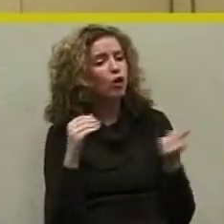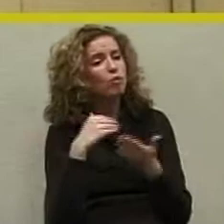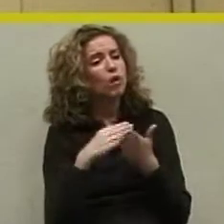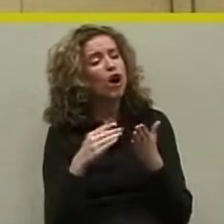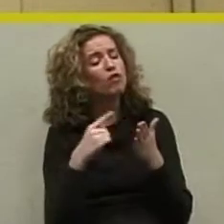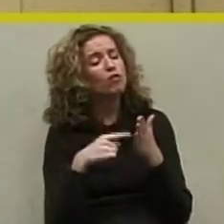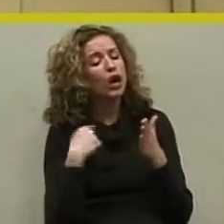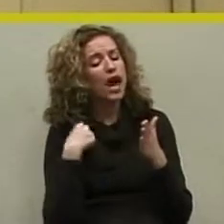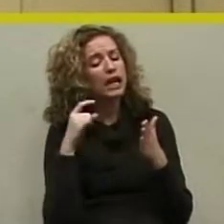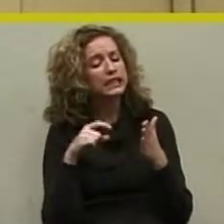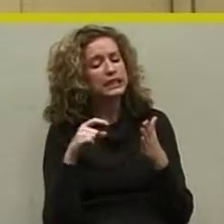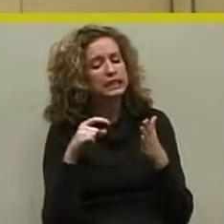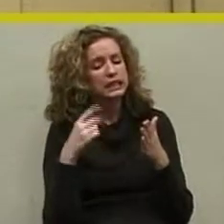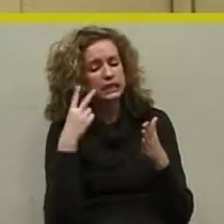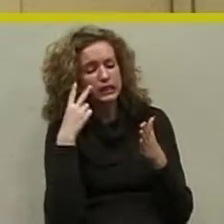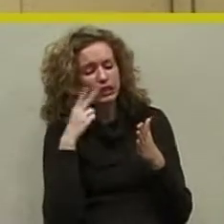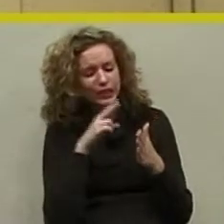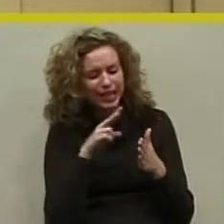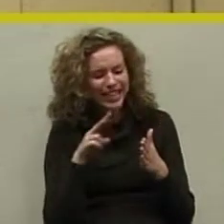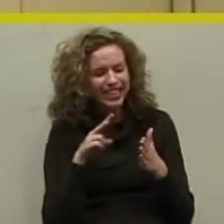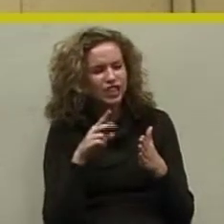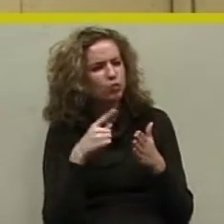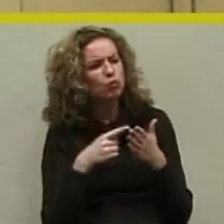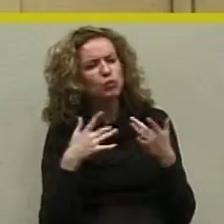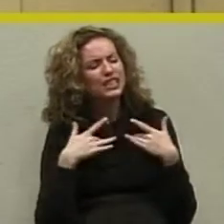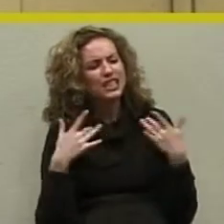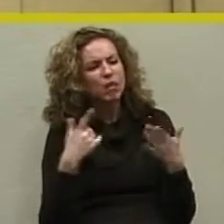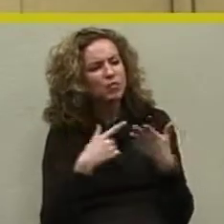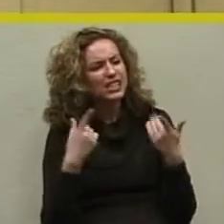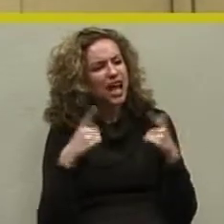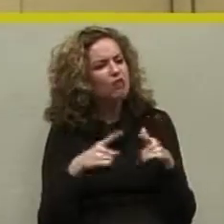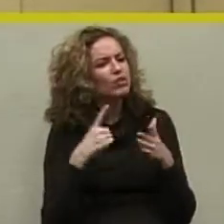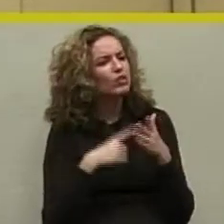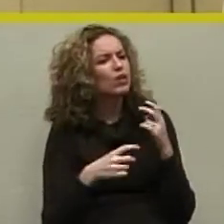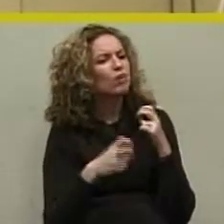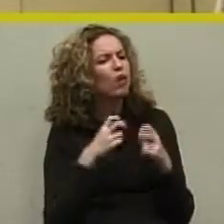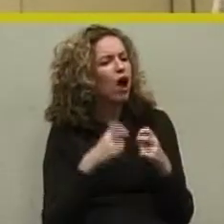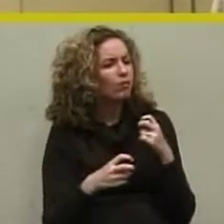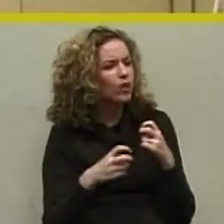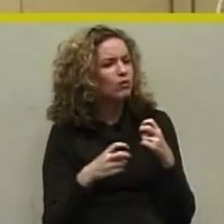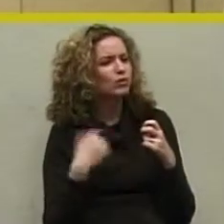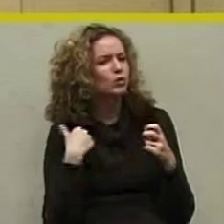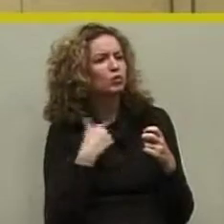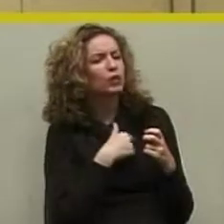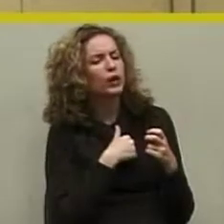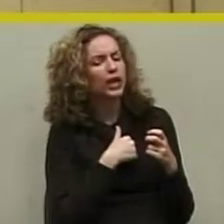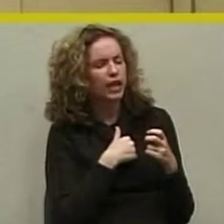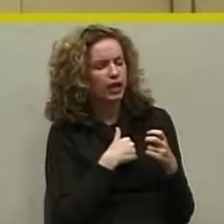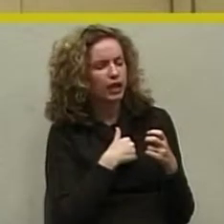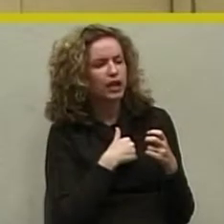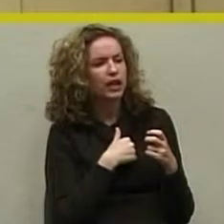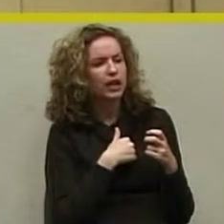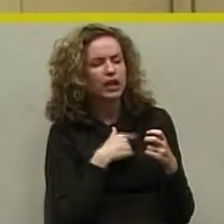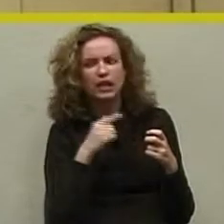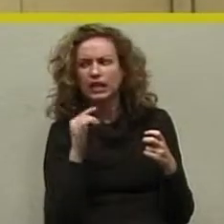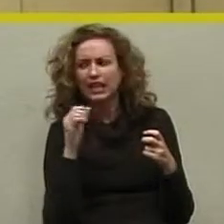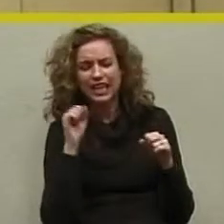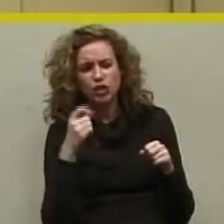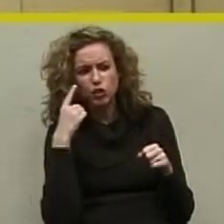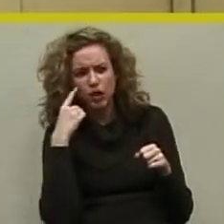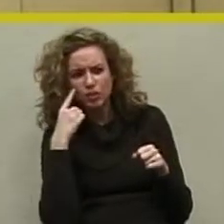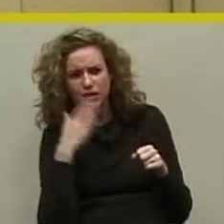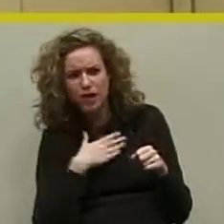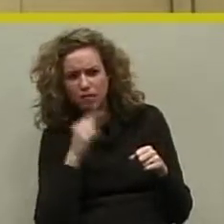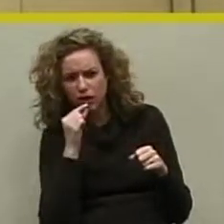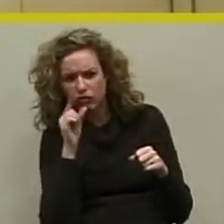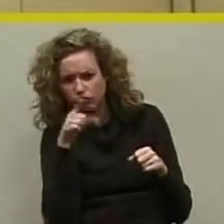what's going on in this situation. Again, what are the problems? We follow a lot of kids. Is this picking up, by the way, in the sound?